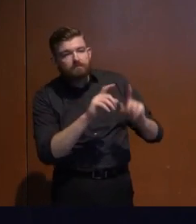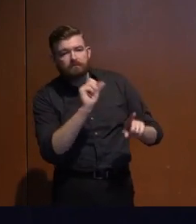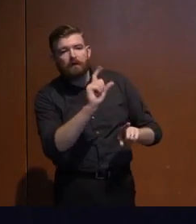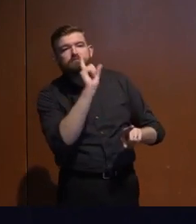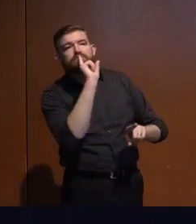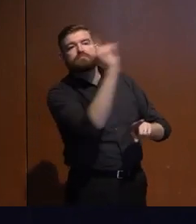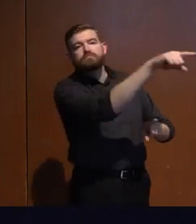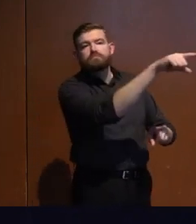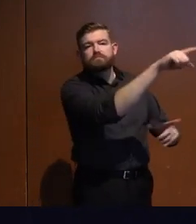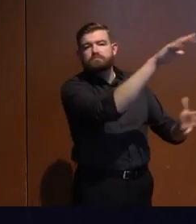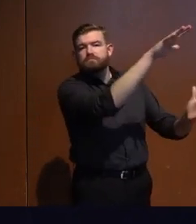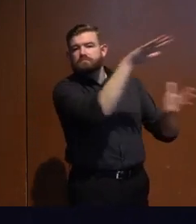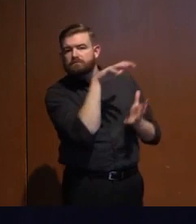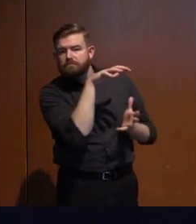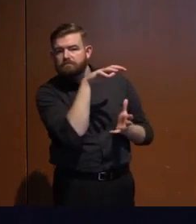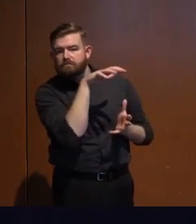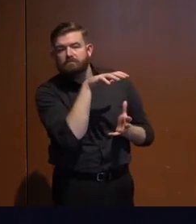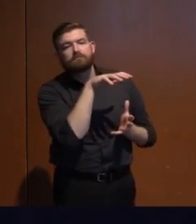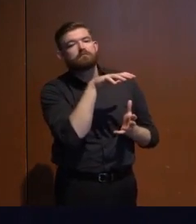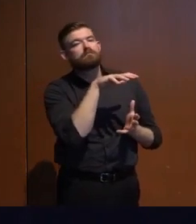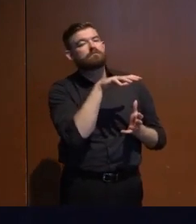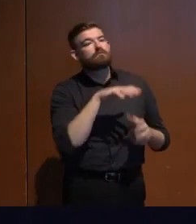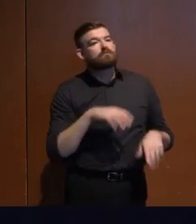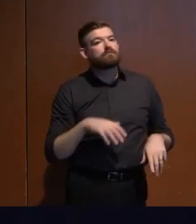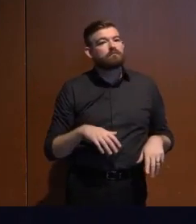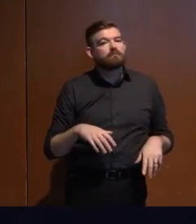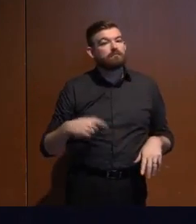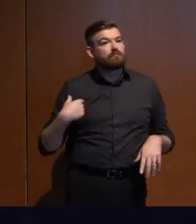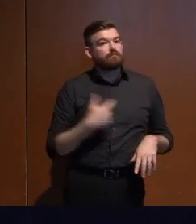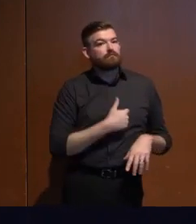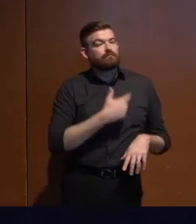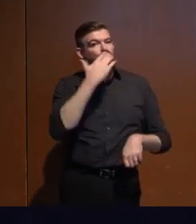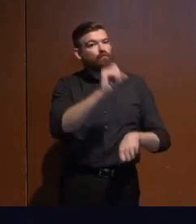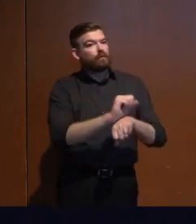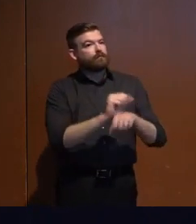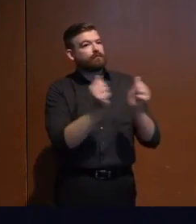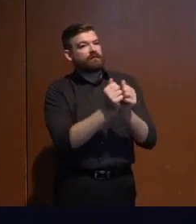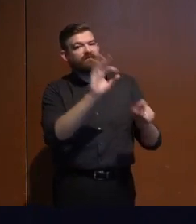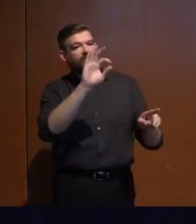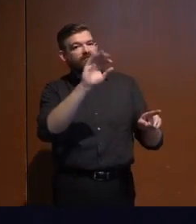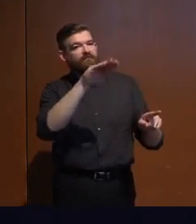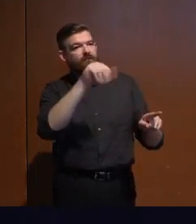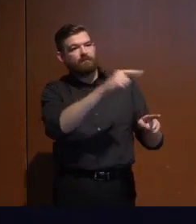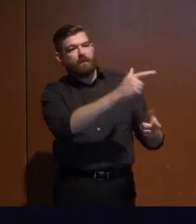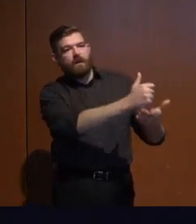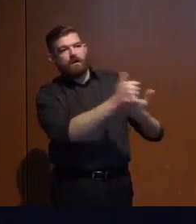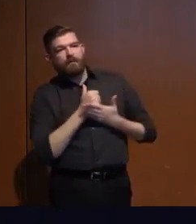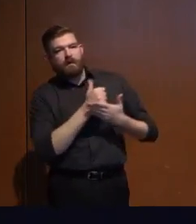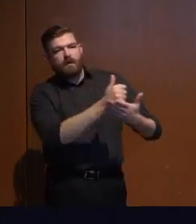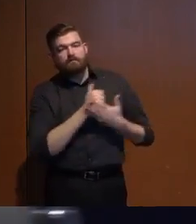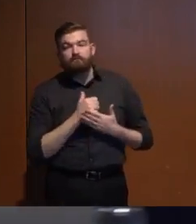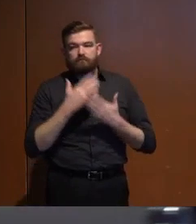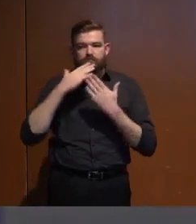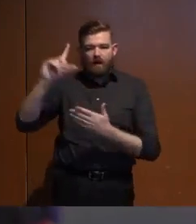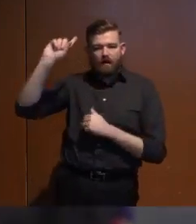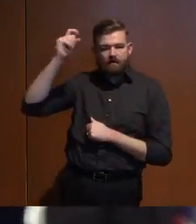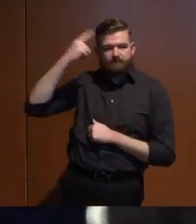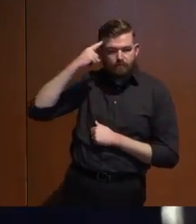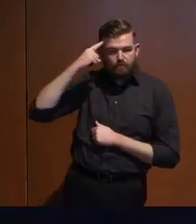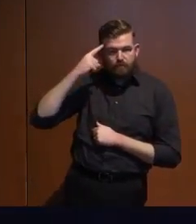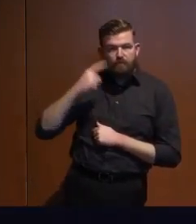of our phenomenal relationship with FEMA, which continues. Thanks, Gov. Thank you, Pat, and thank you for all of your